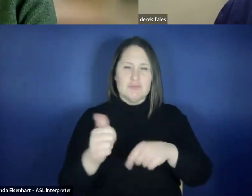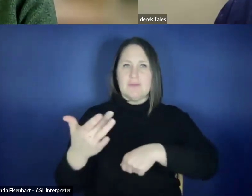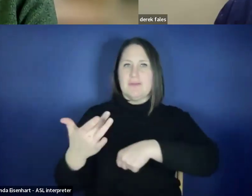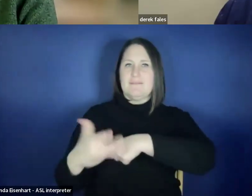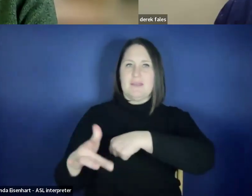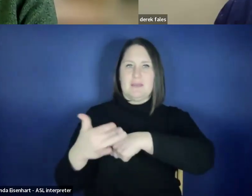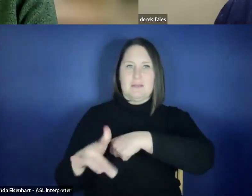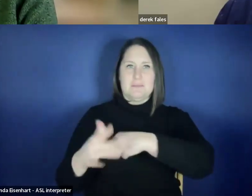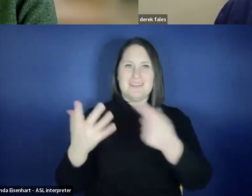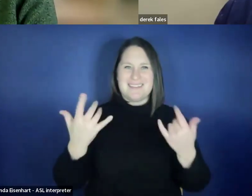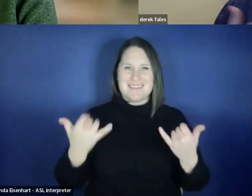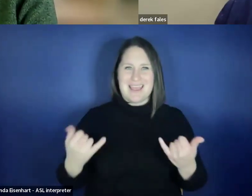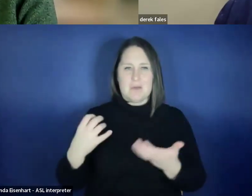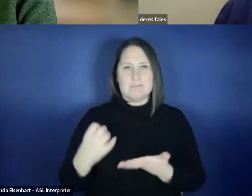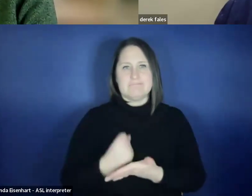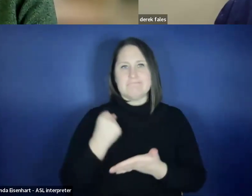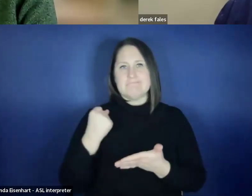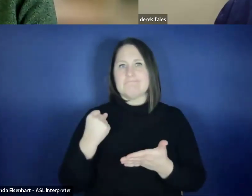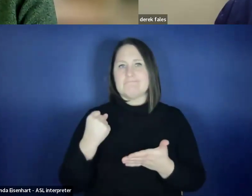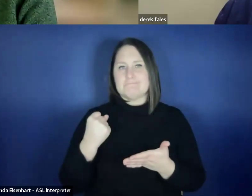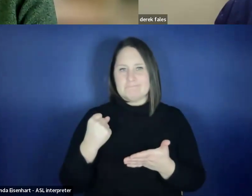available now, and